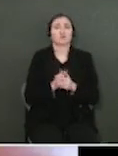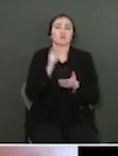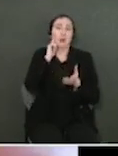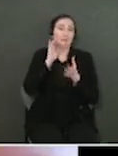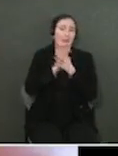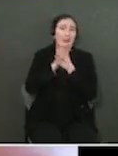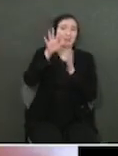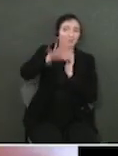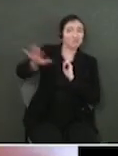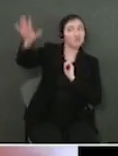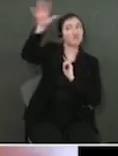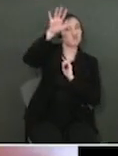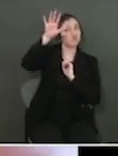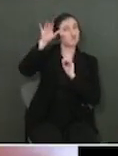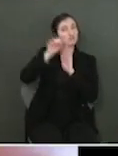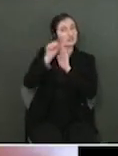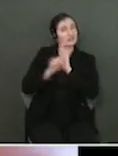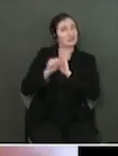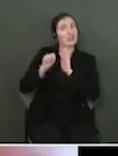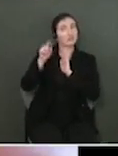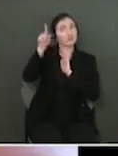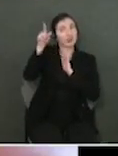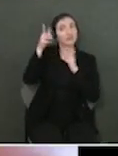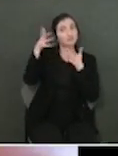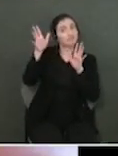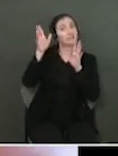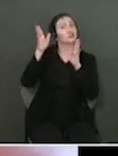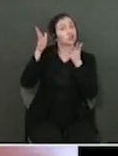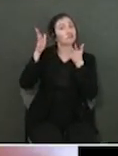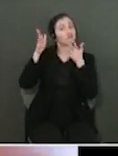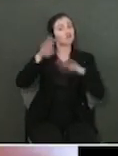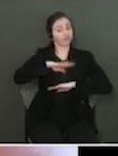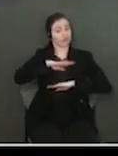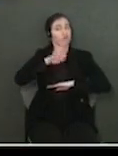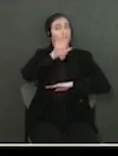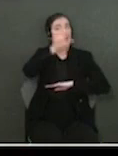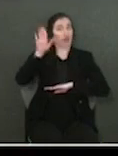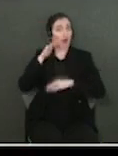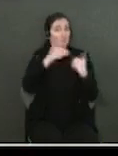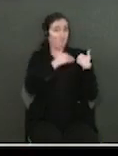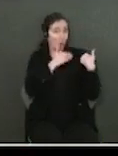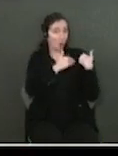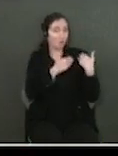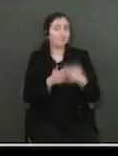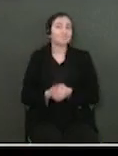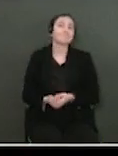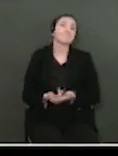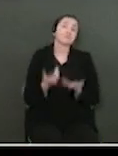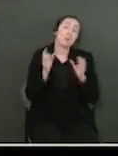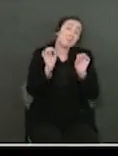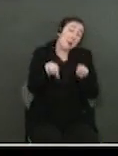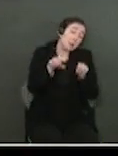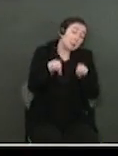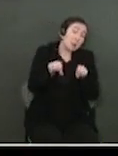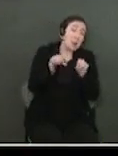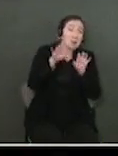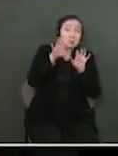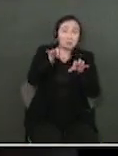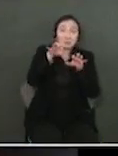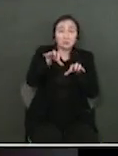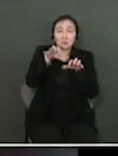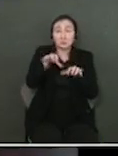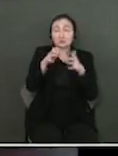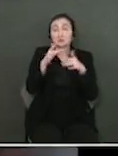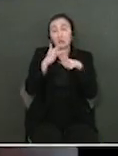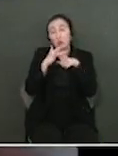the state have done their part. While there could be the possibility for precipitation